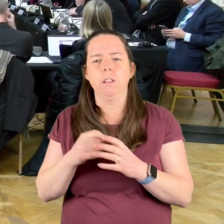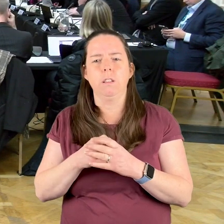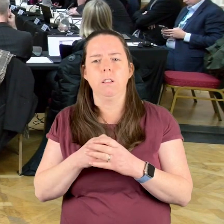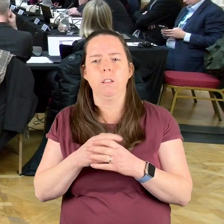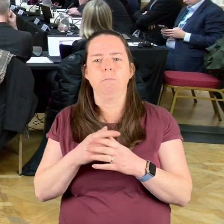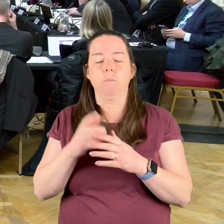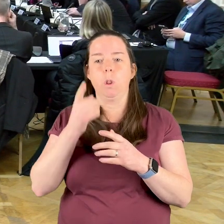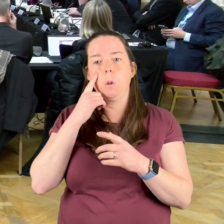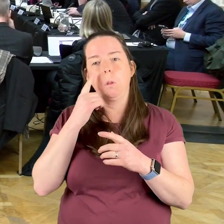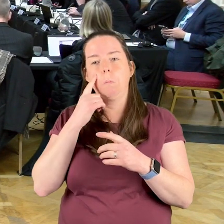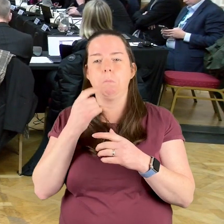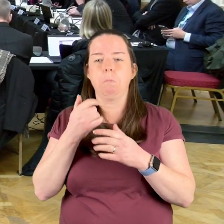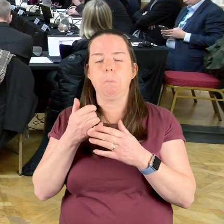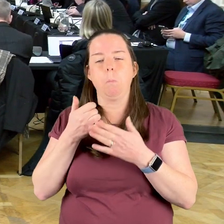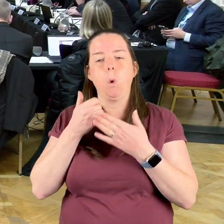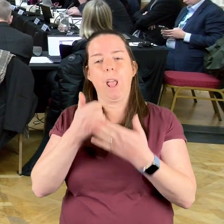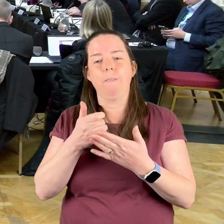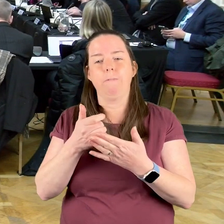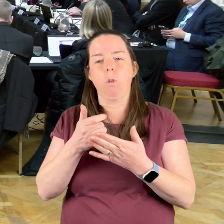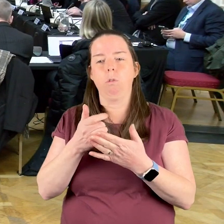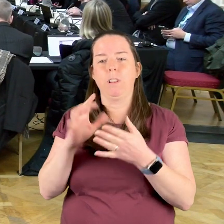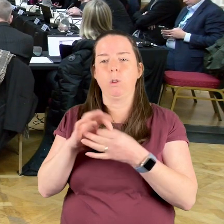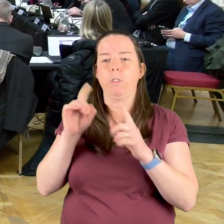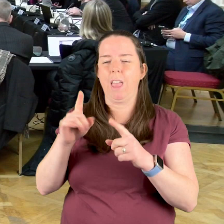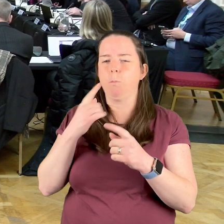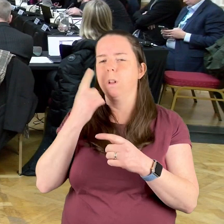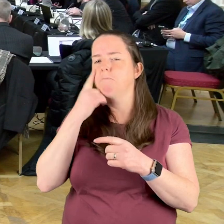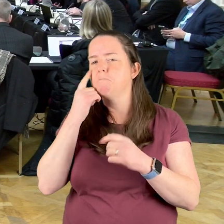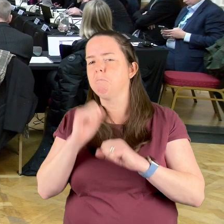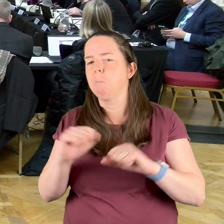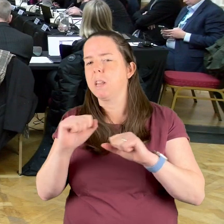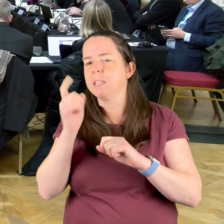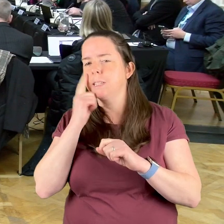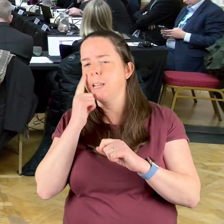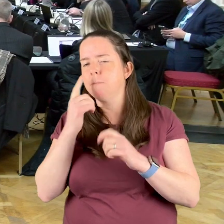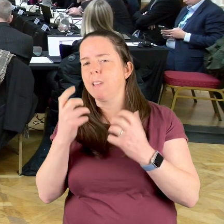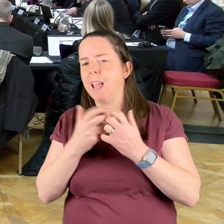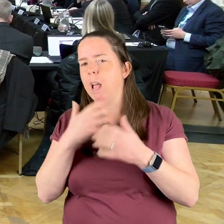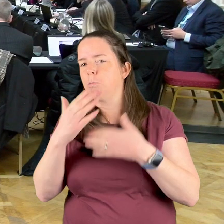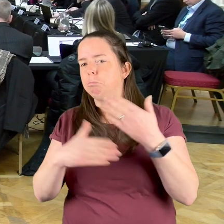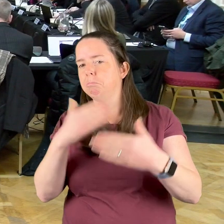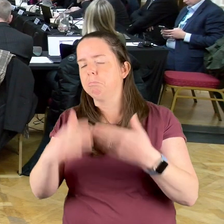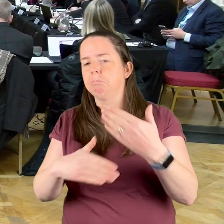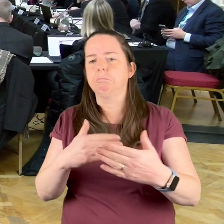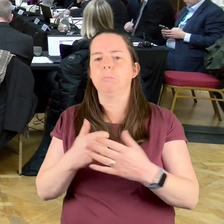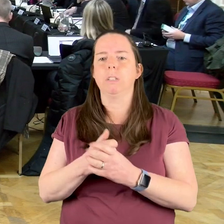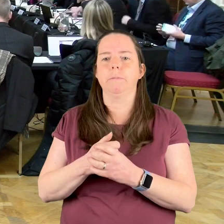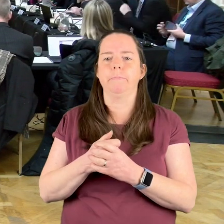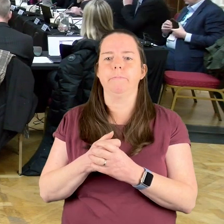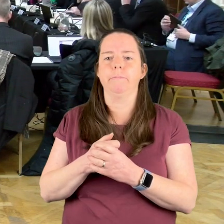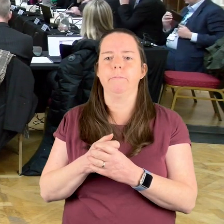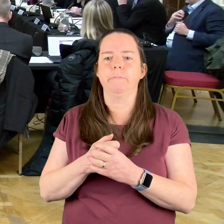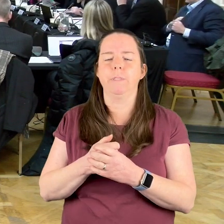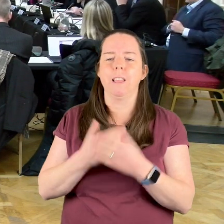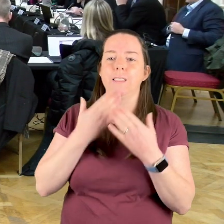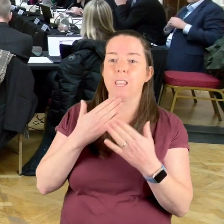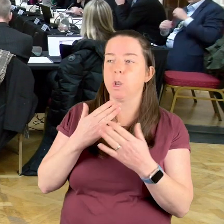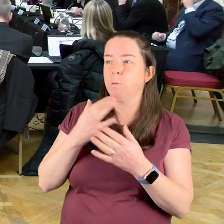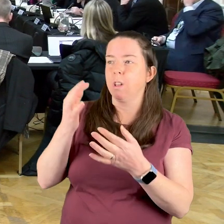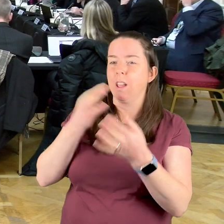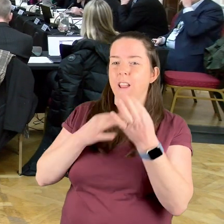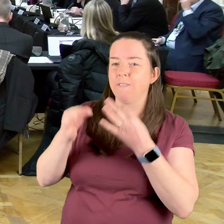a little bit more helpful in that regard, but we'll wait and see how those things play out. Thank you. Any